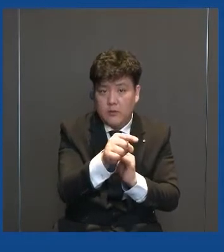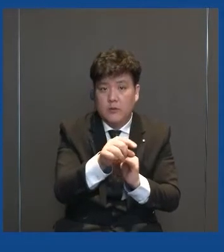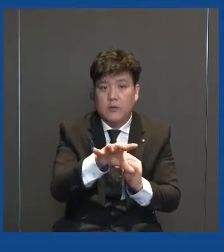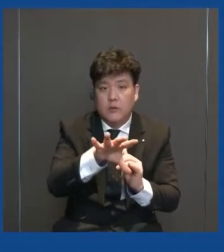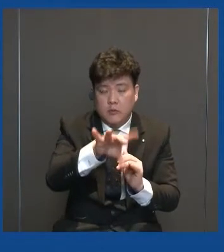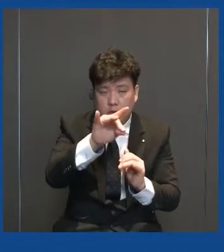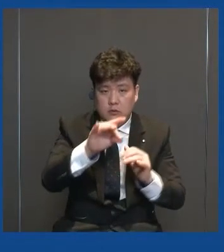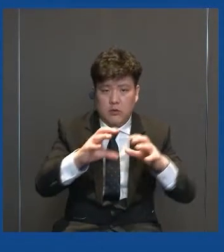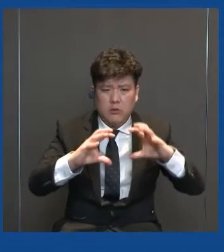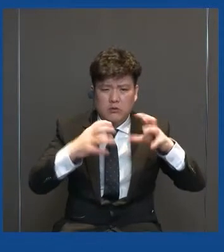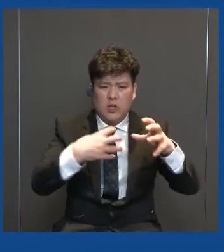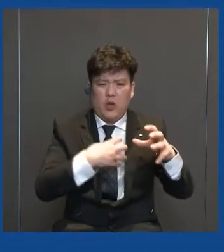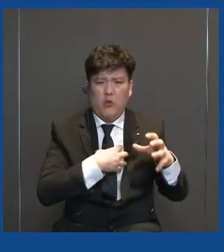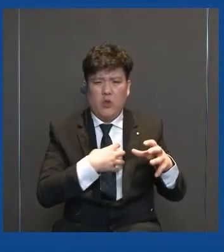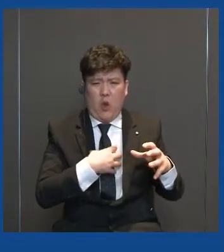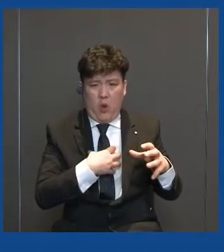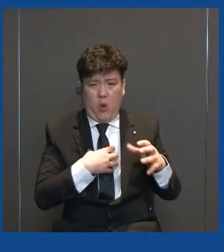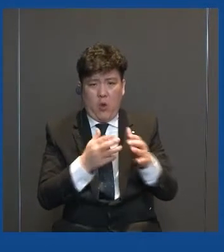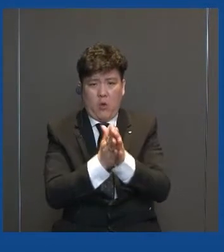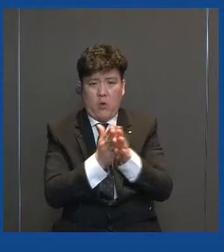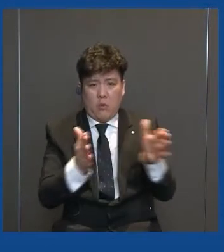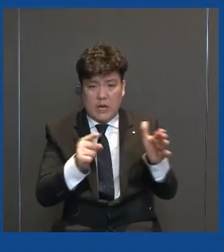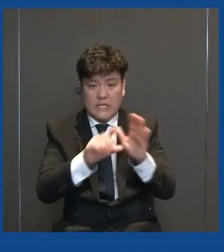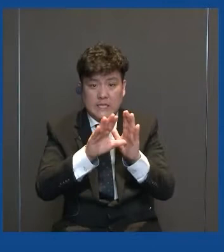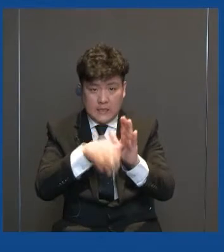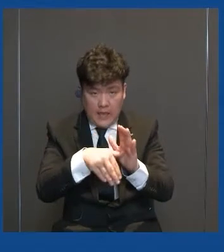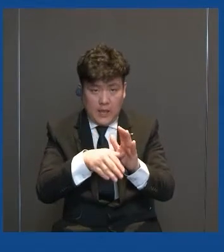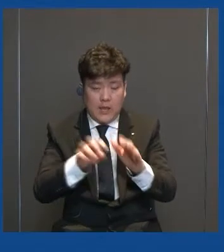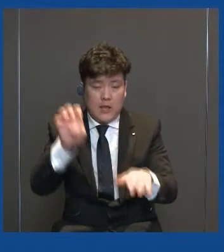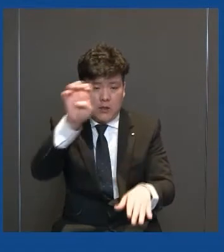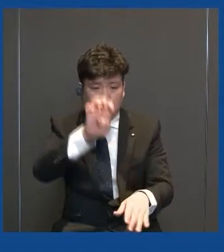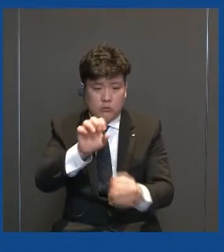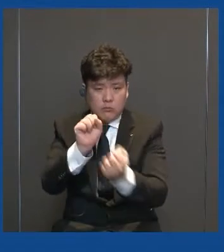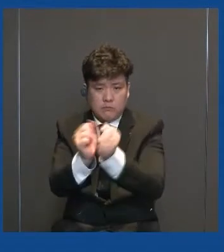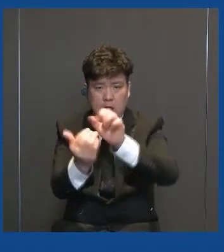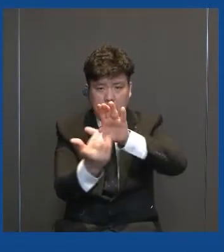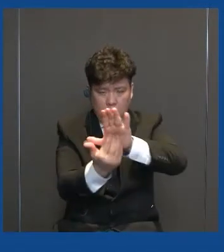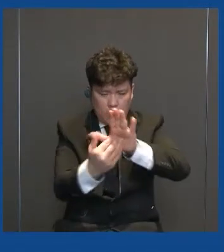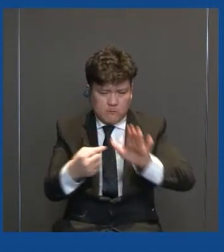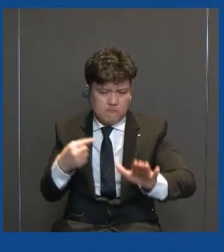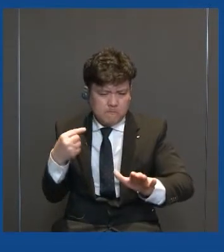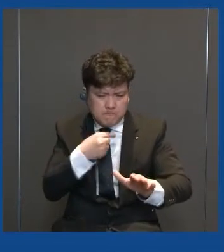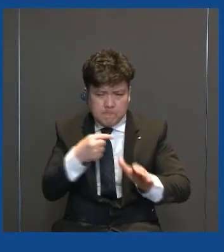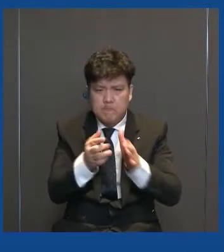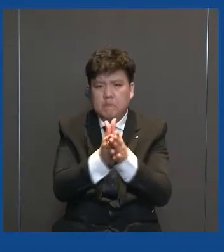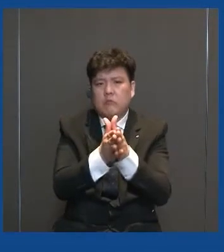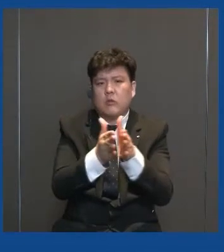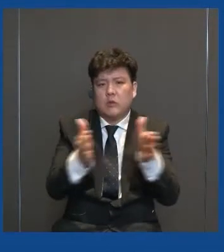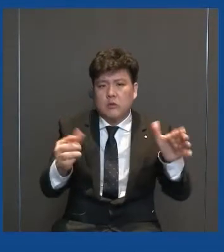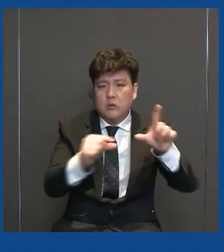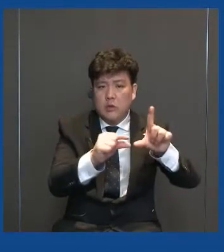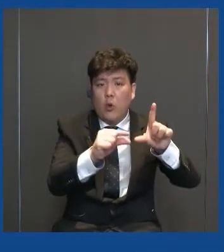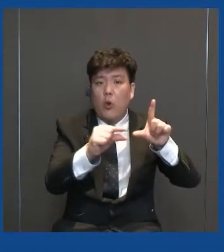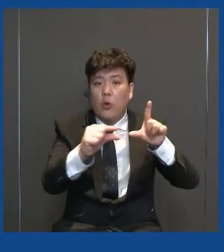restrictive measures or, in some instances, recommendations which have targeted older